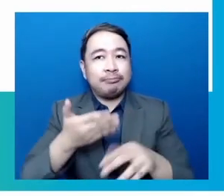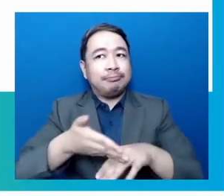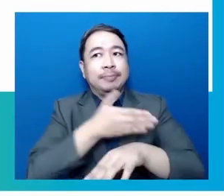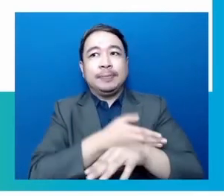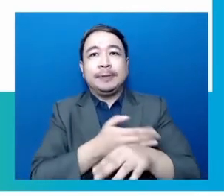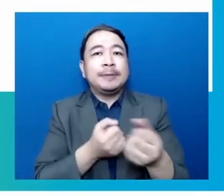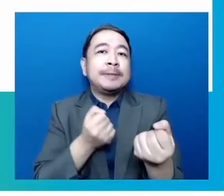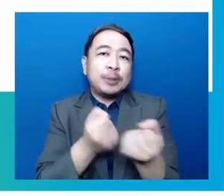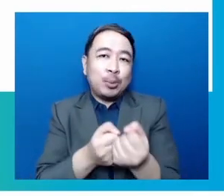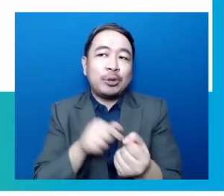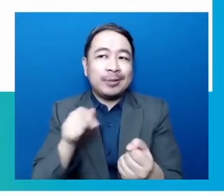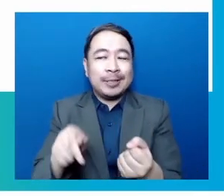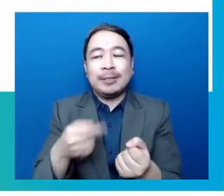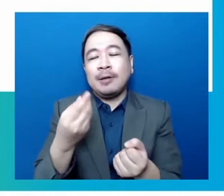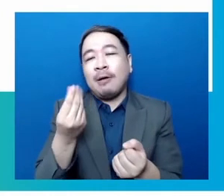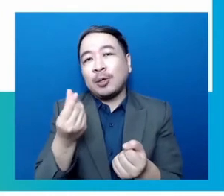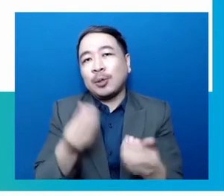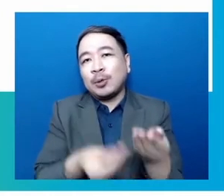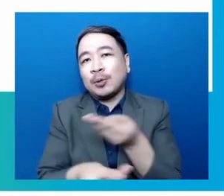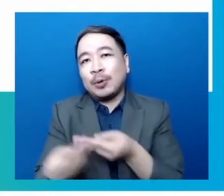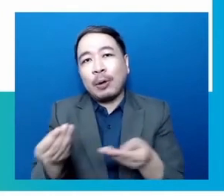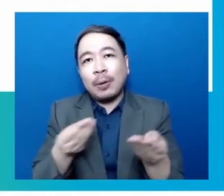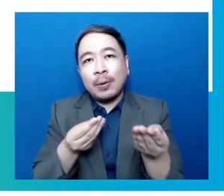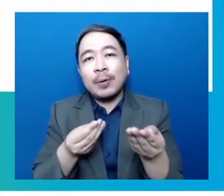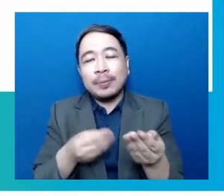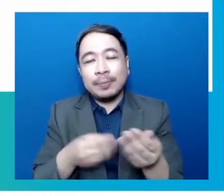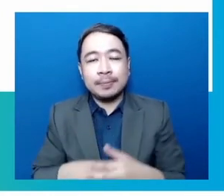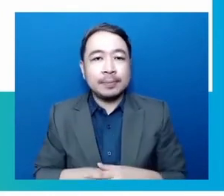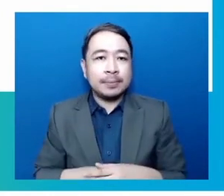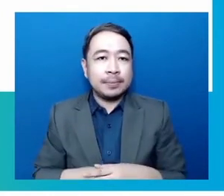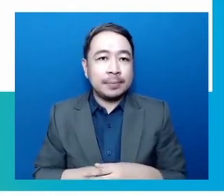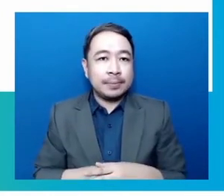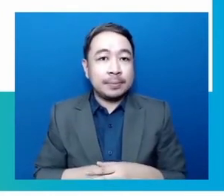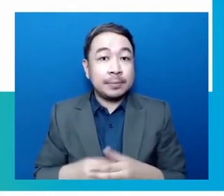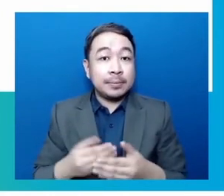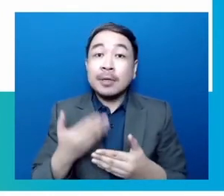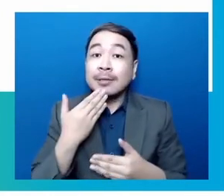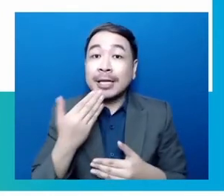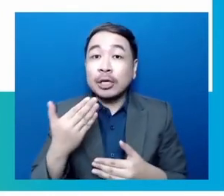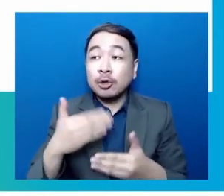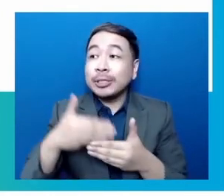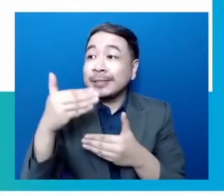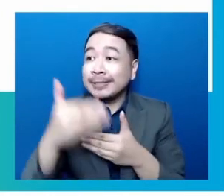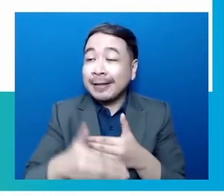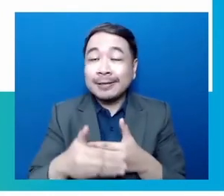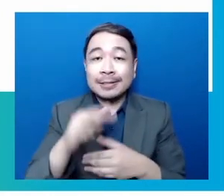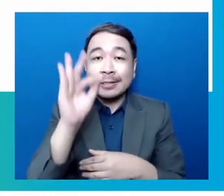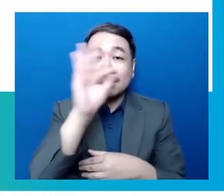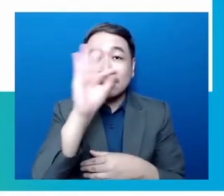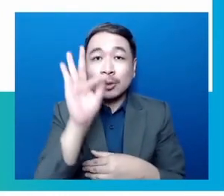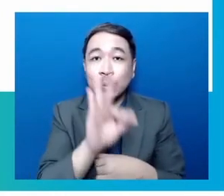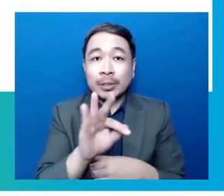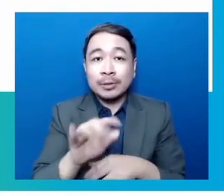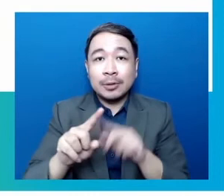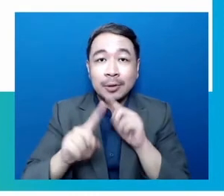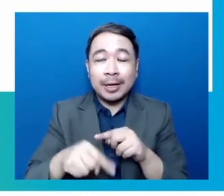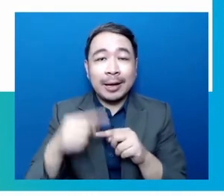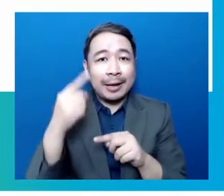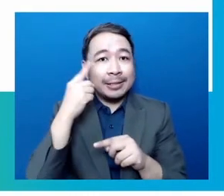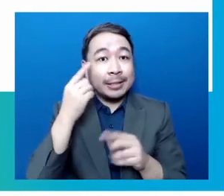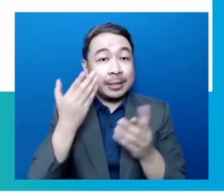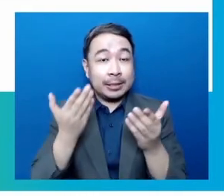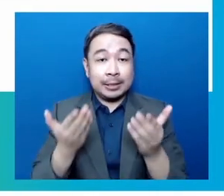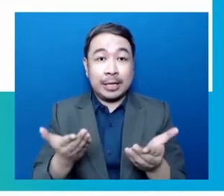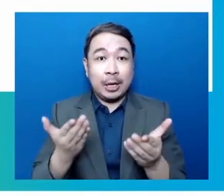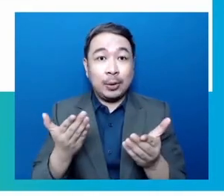Thanks very much. We'll move to the Q&A session now. I feel like the spotlight's going to be very much on